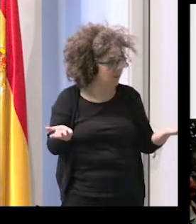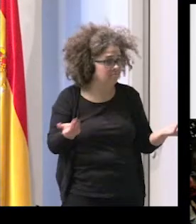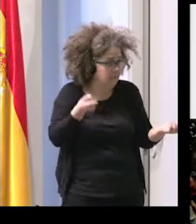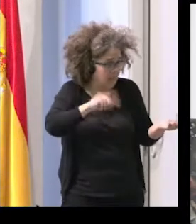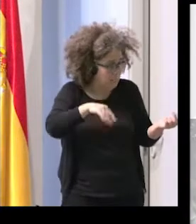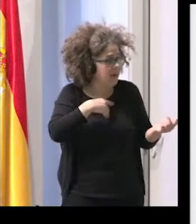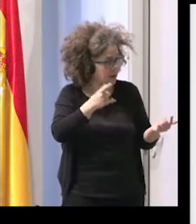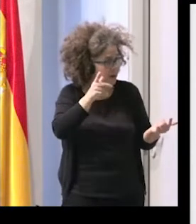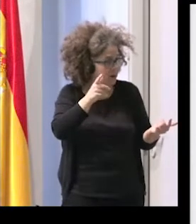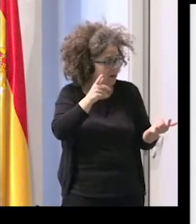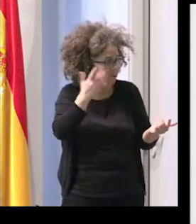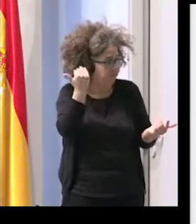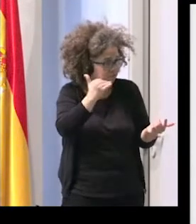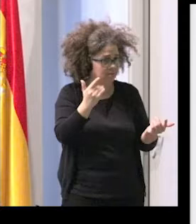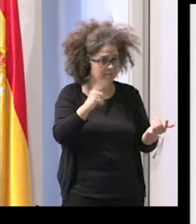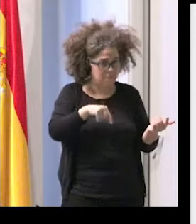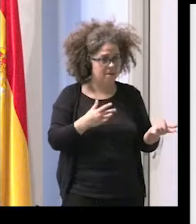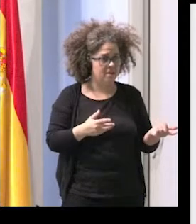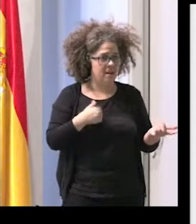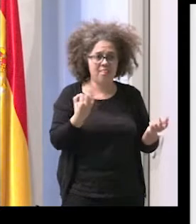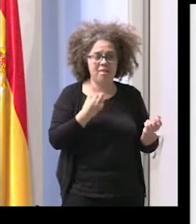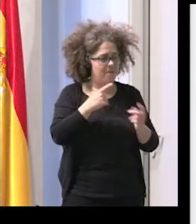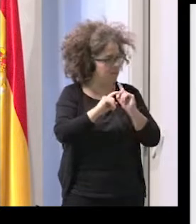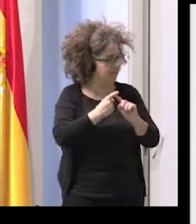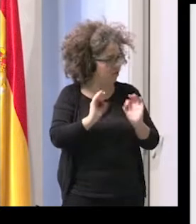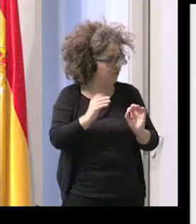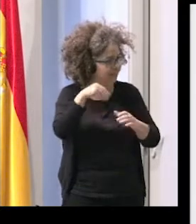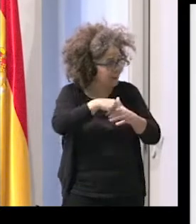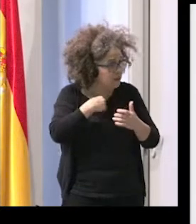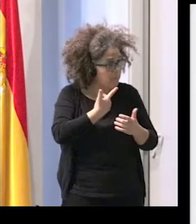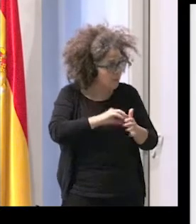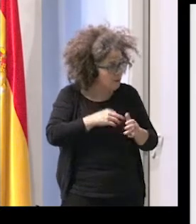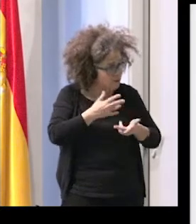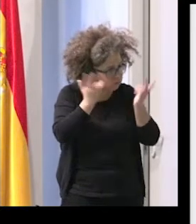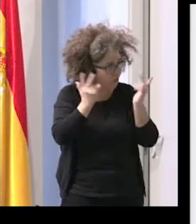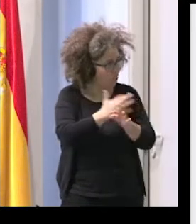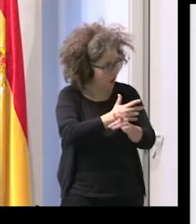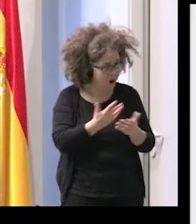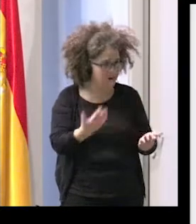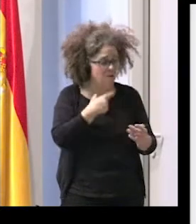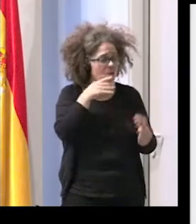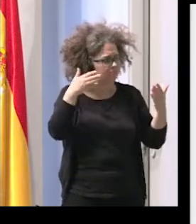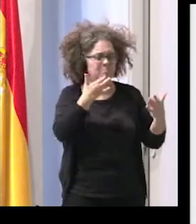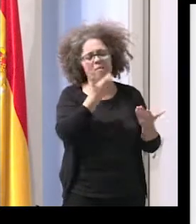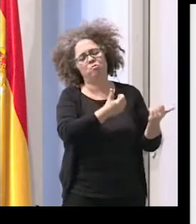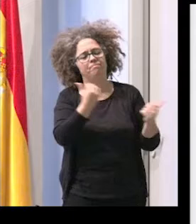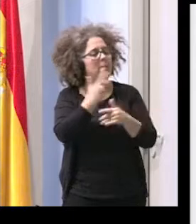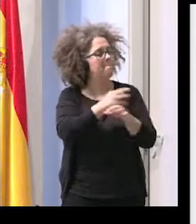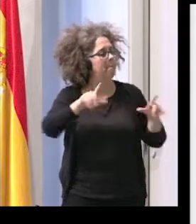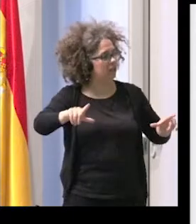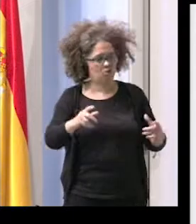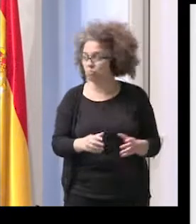environments. So if we concentrate on this playground for children, often